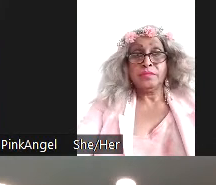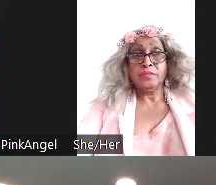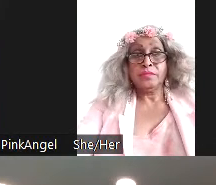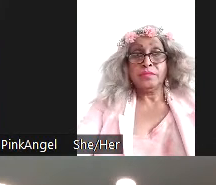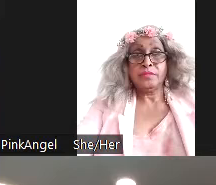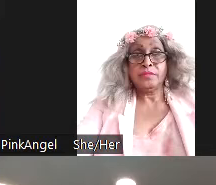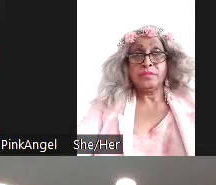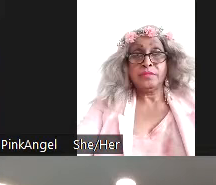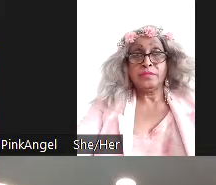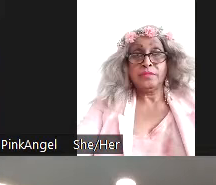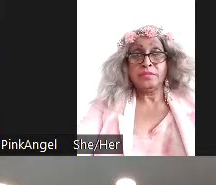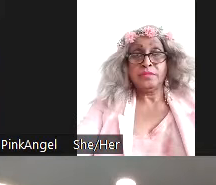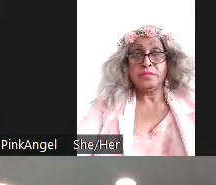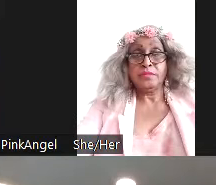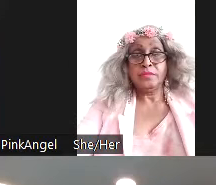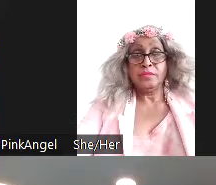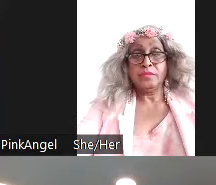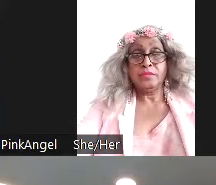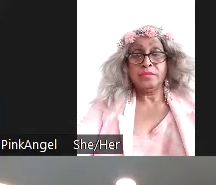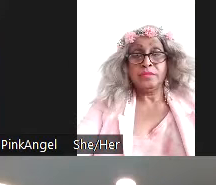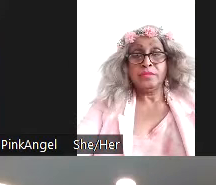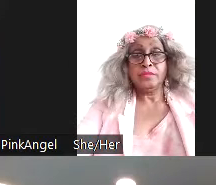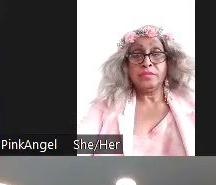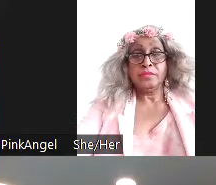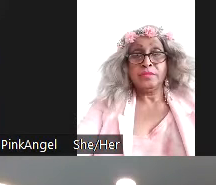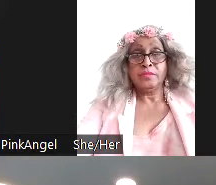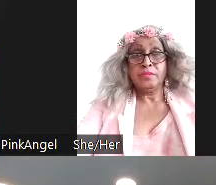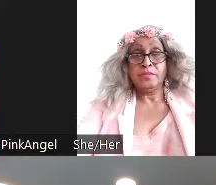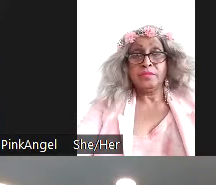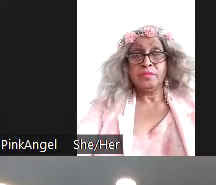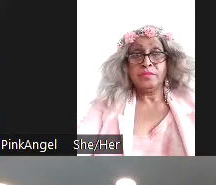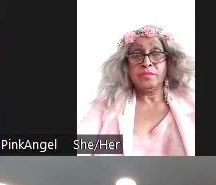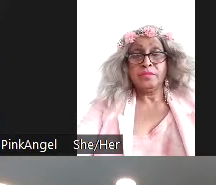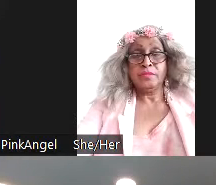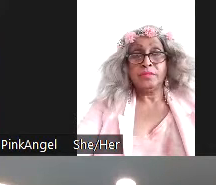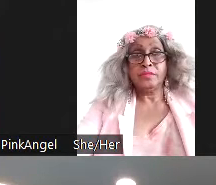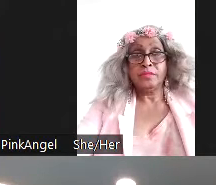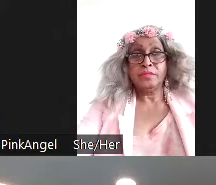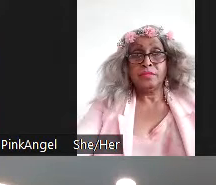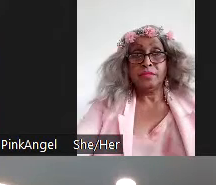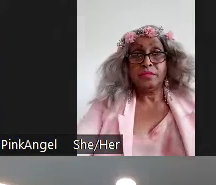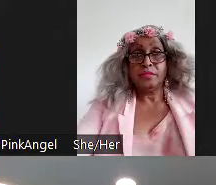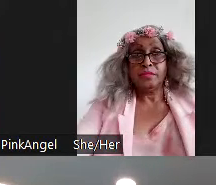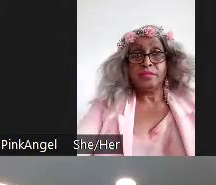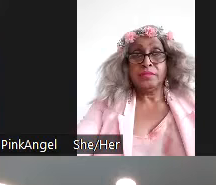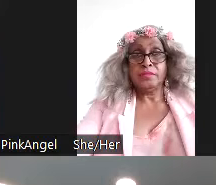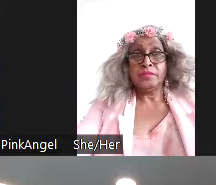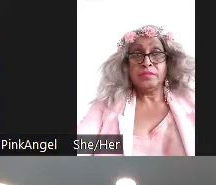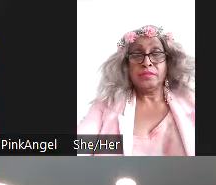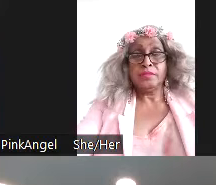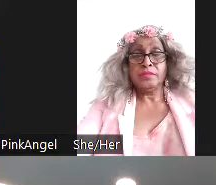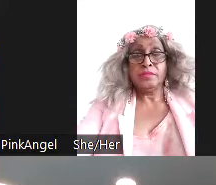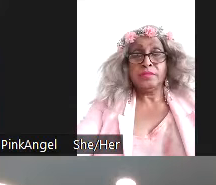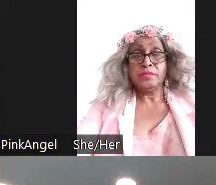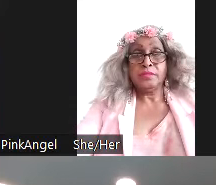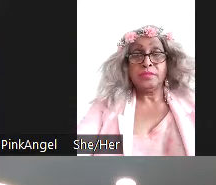pan-Canadian organization that's focused on knowledge exchange around elder abuse prevention, program